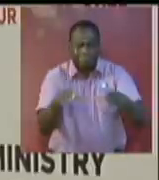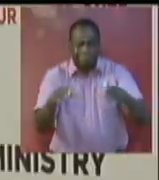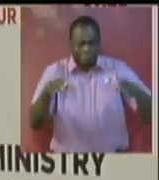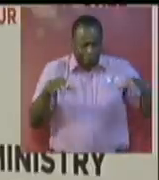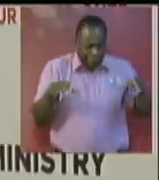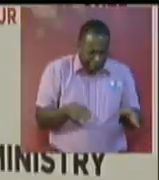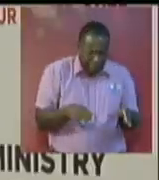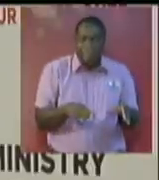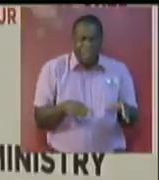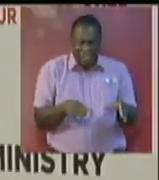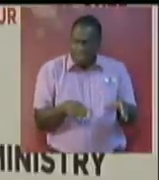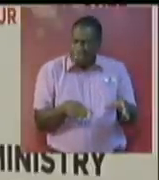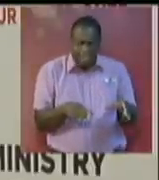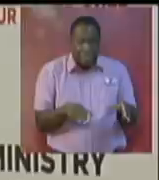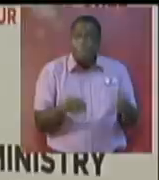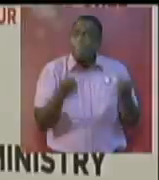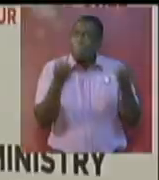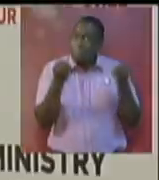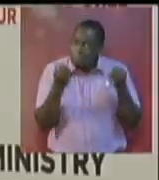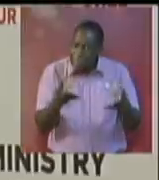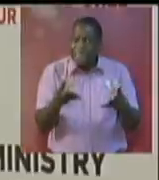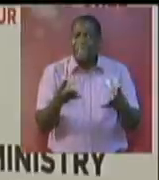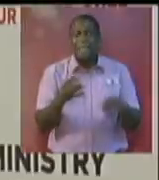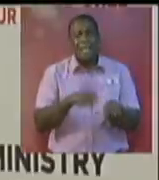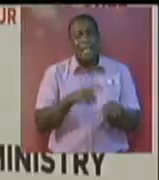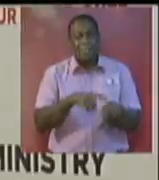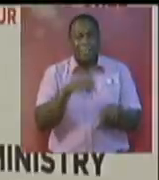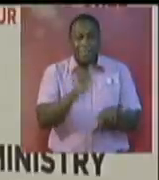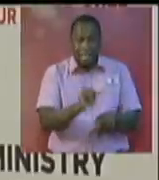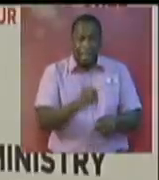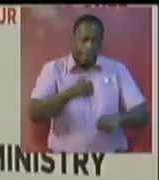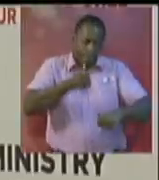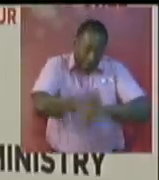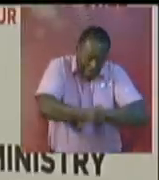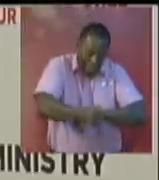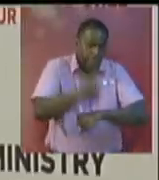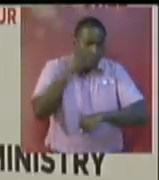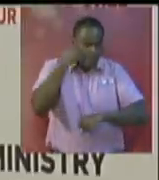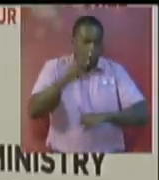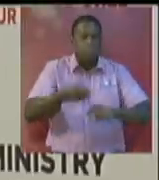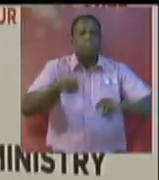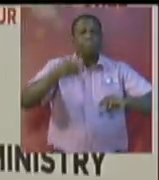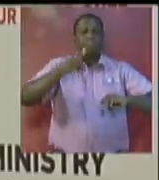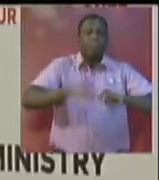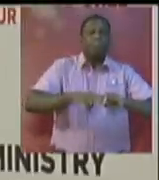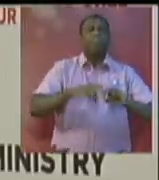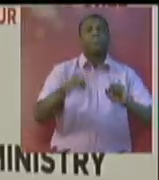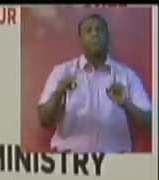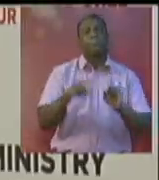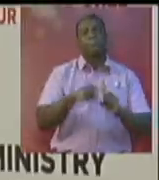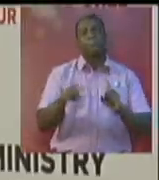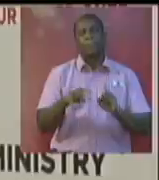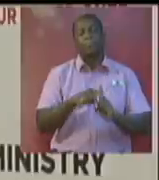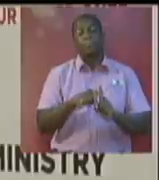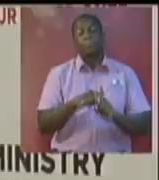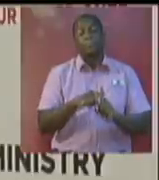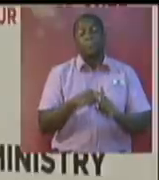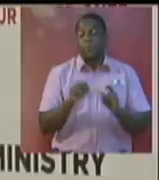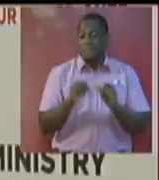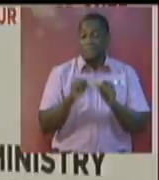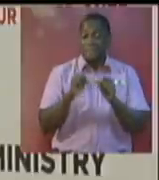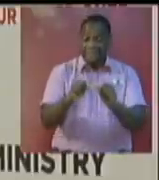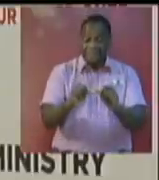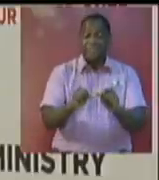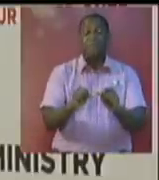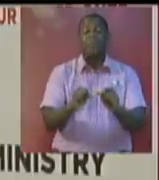you have someone coming into your home. Ask that person to put their mask on as well. Maintain your social distancing. use outdoor spaces, or if you have to use